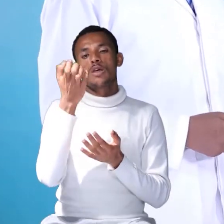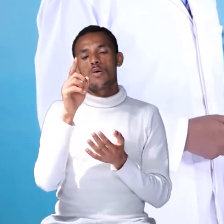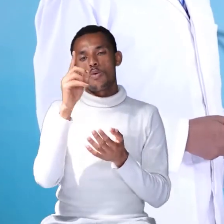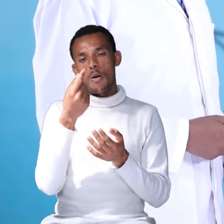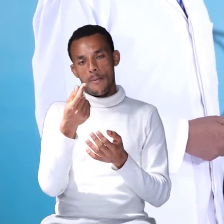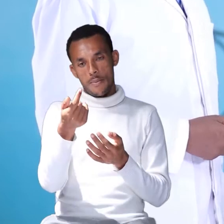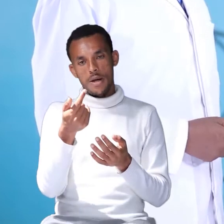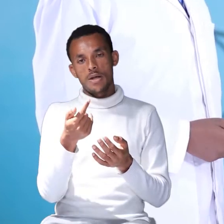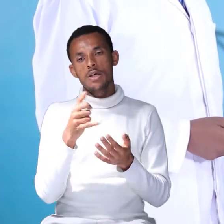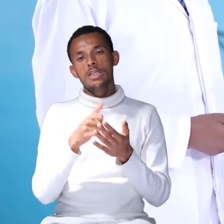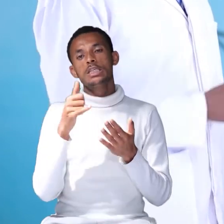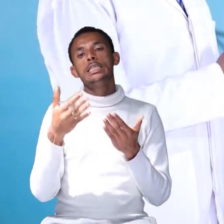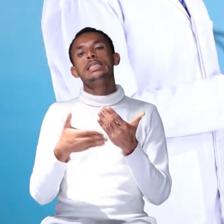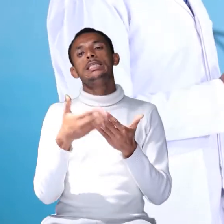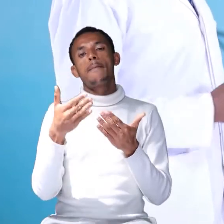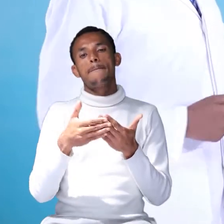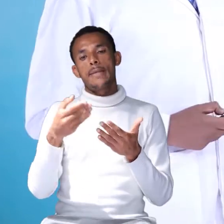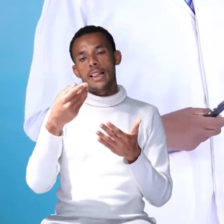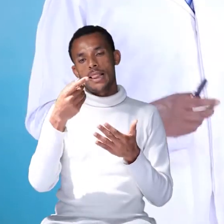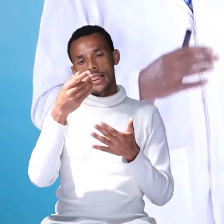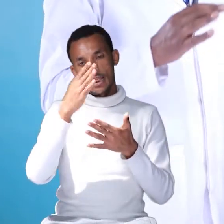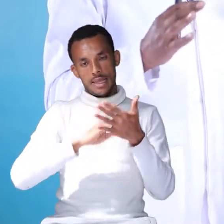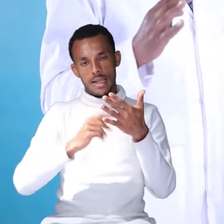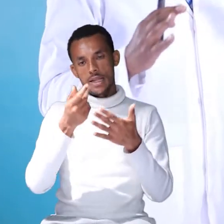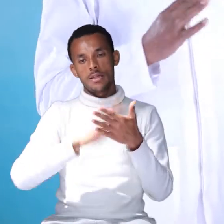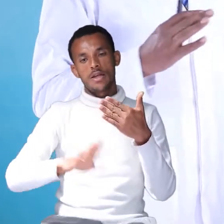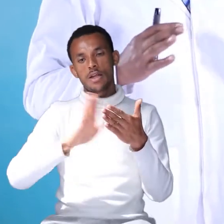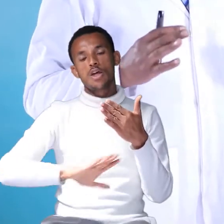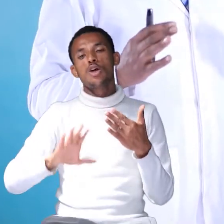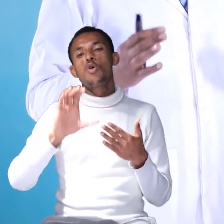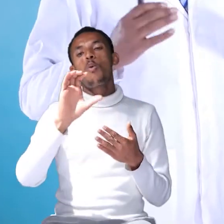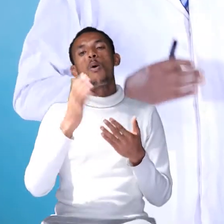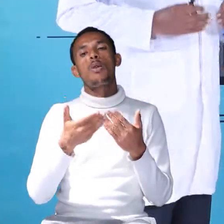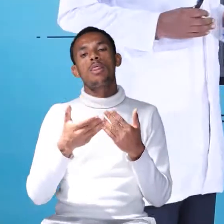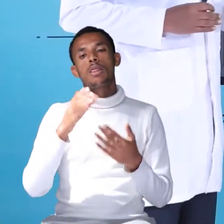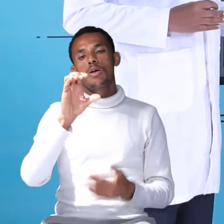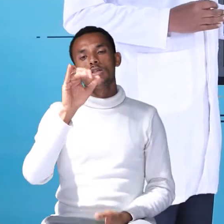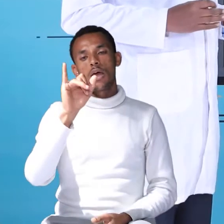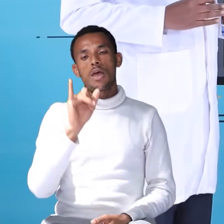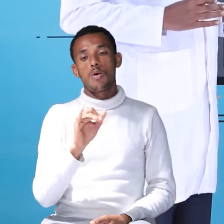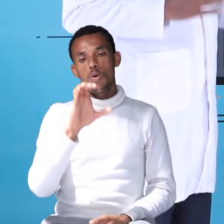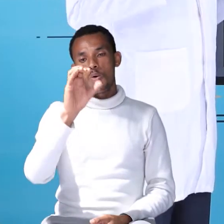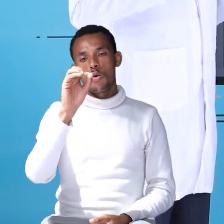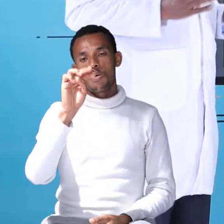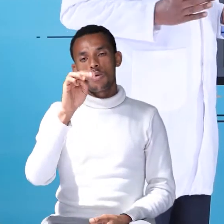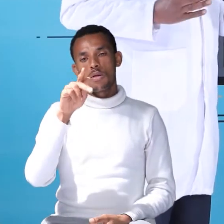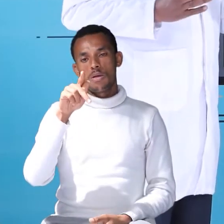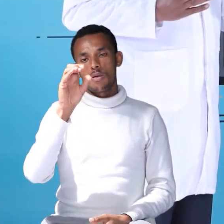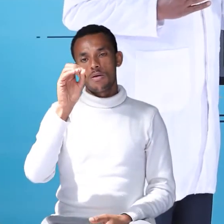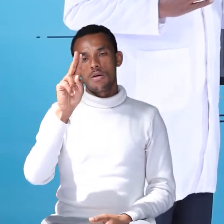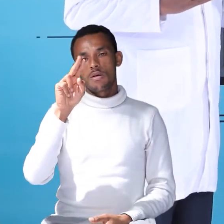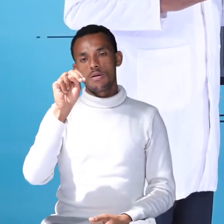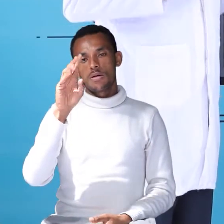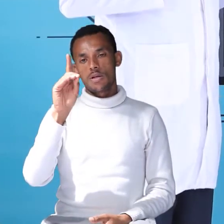we call it that simple interest. The other one, compound interest. What is the difference between simple interest and compound interest? Simple